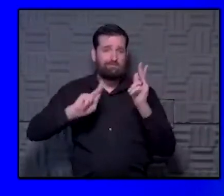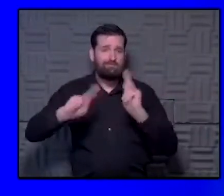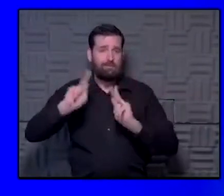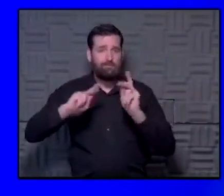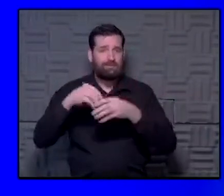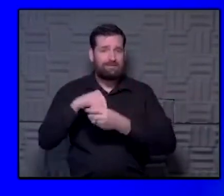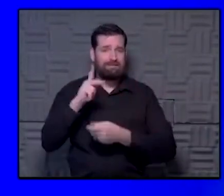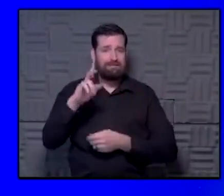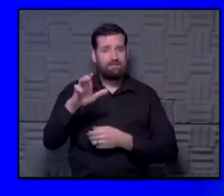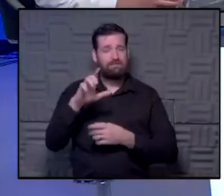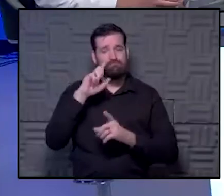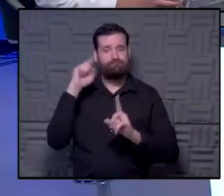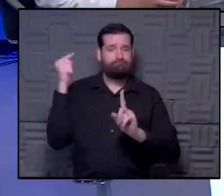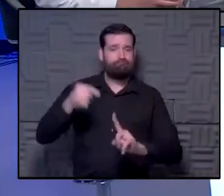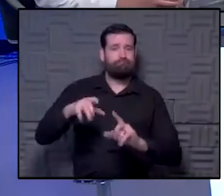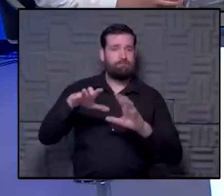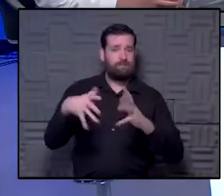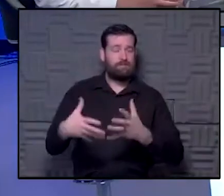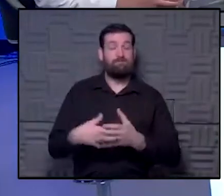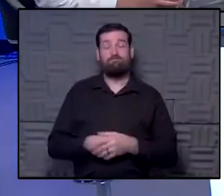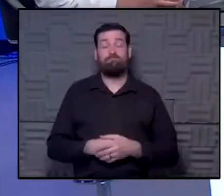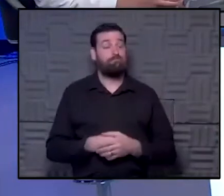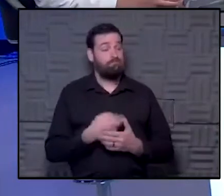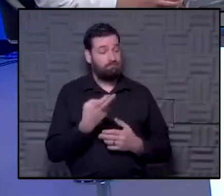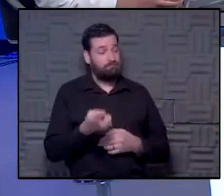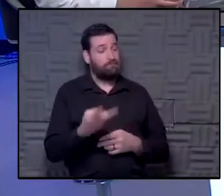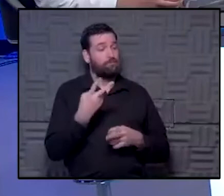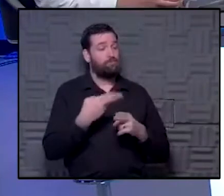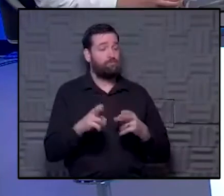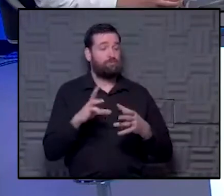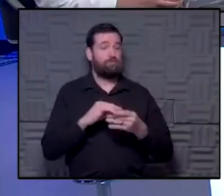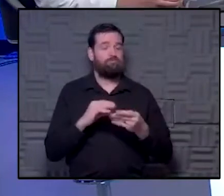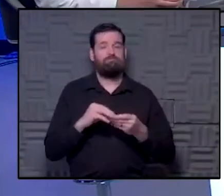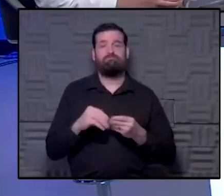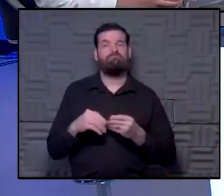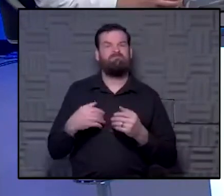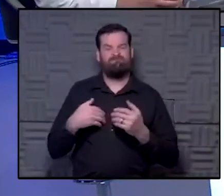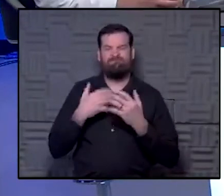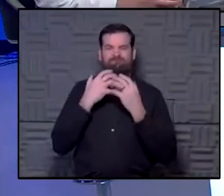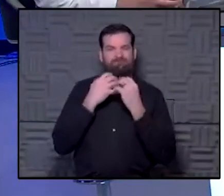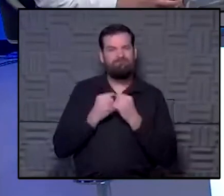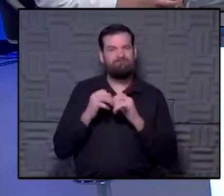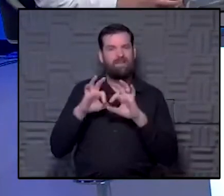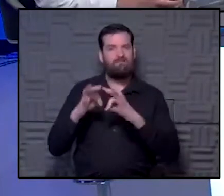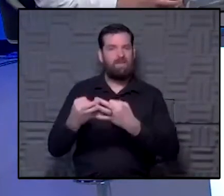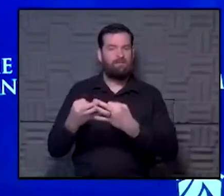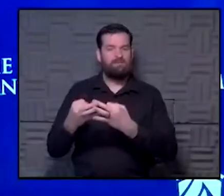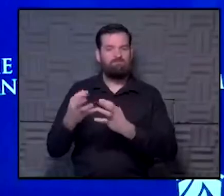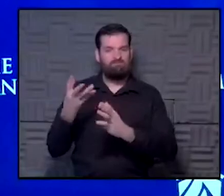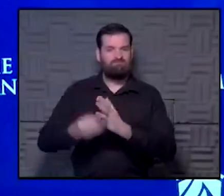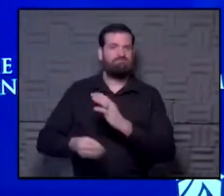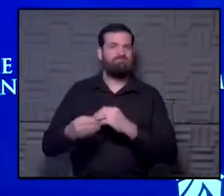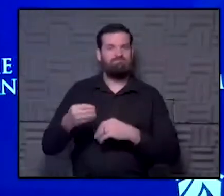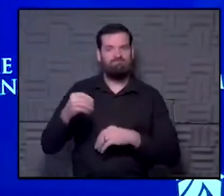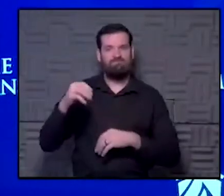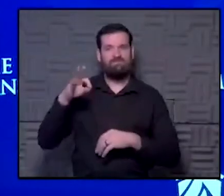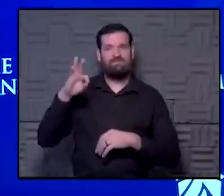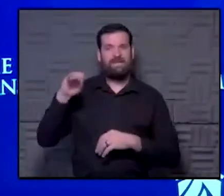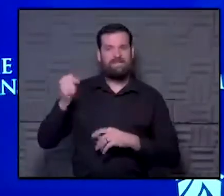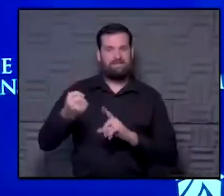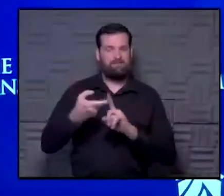collective. 2 short stories. I lost a dear family member in the late 90s from